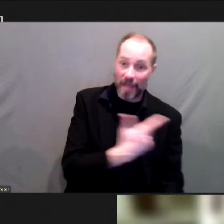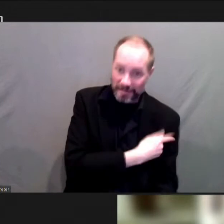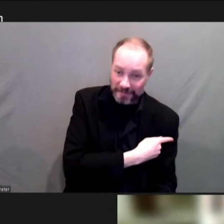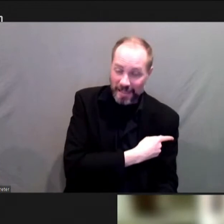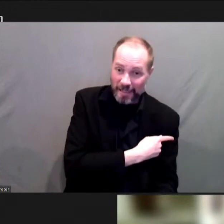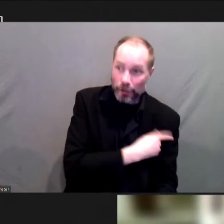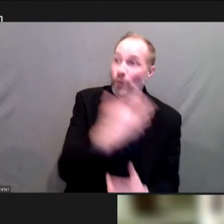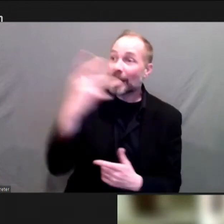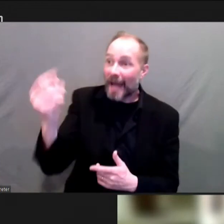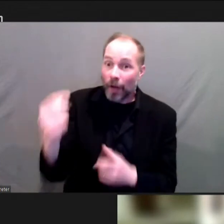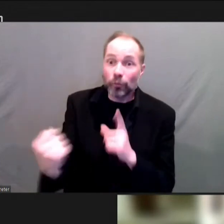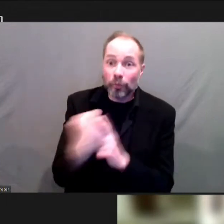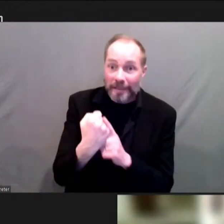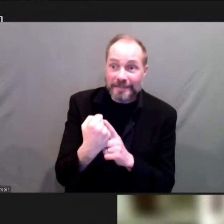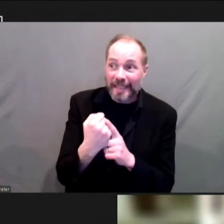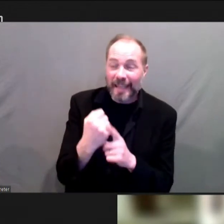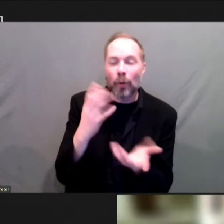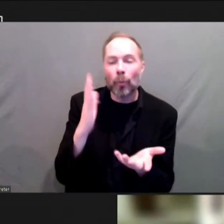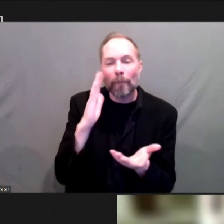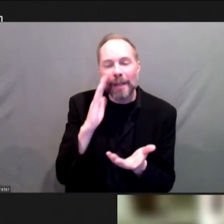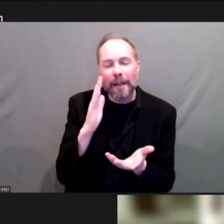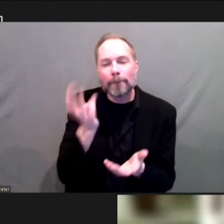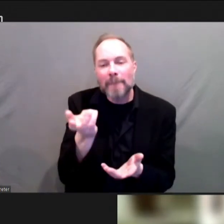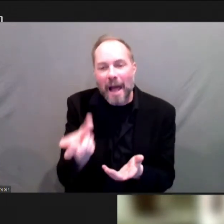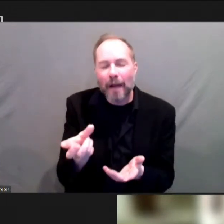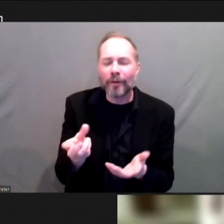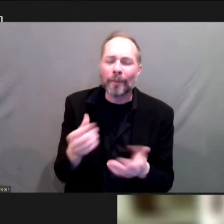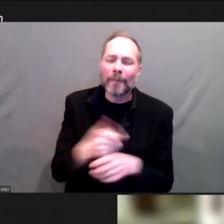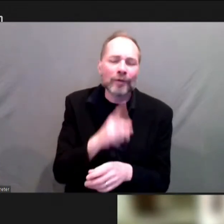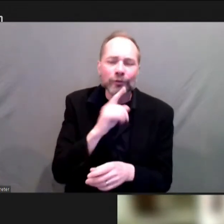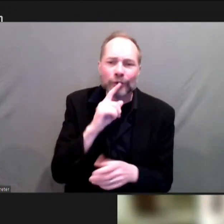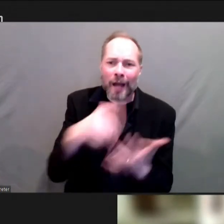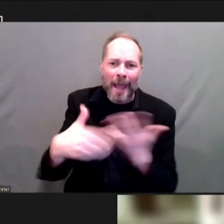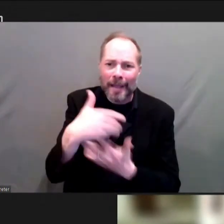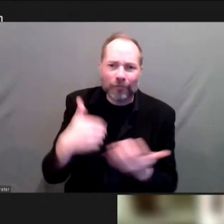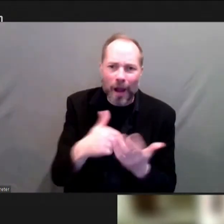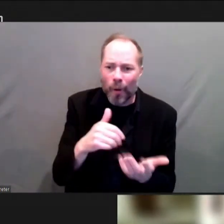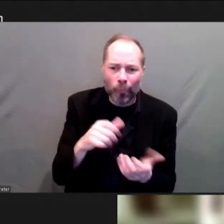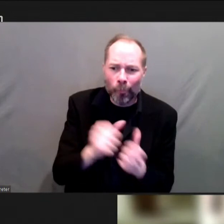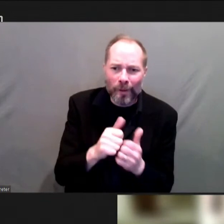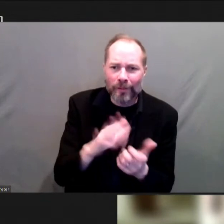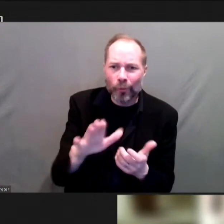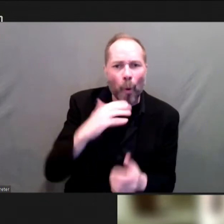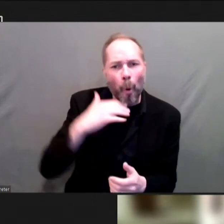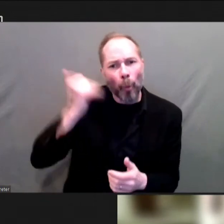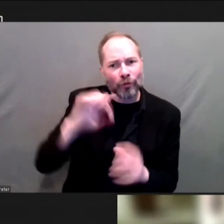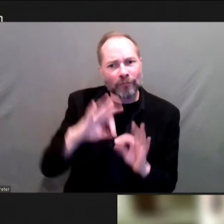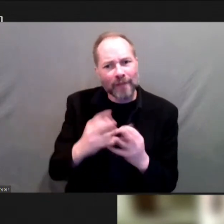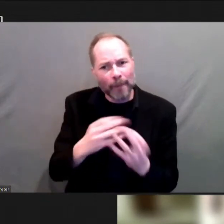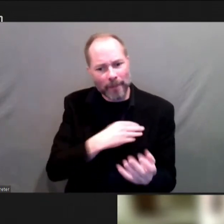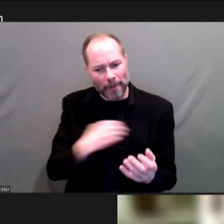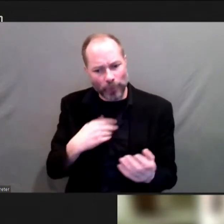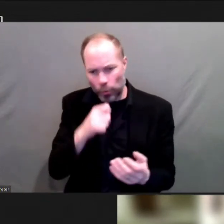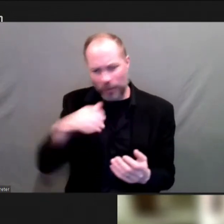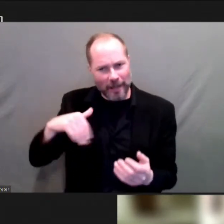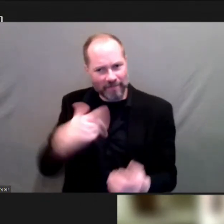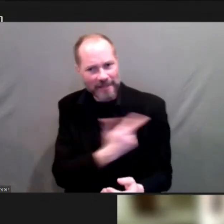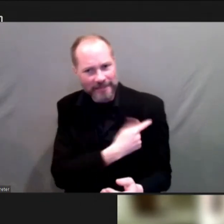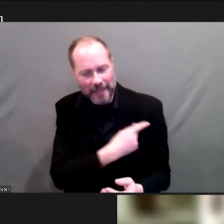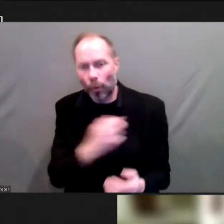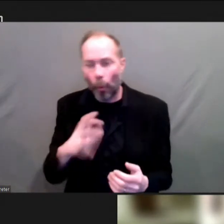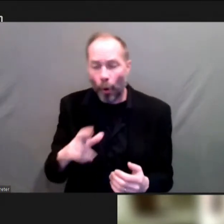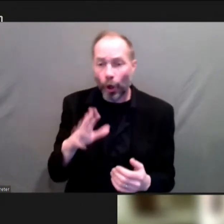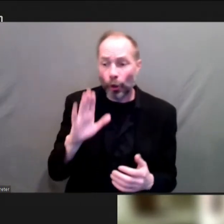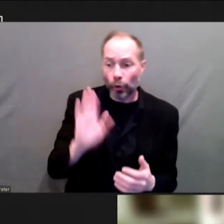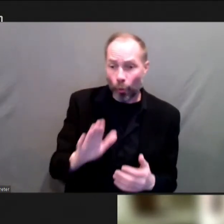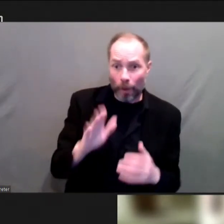You want to be very careful not to be around your 68-year-old uncle who didn't get vaccinated, or your 82-year-old parents who